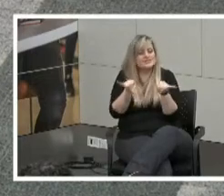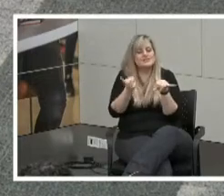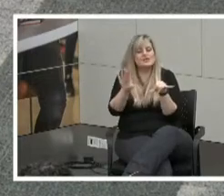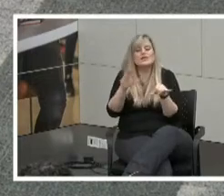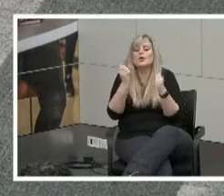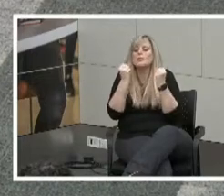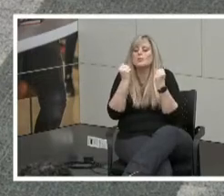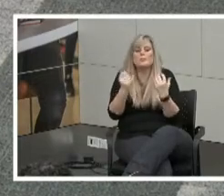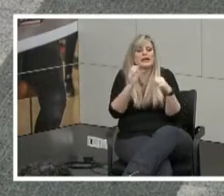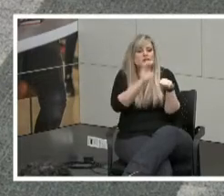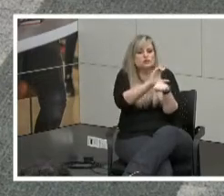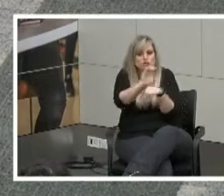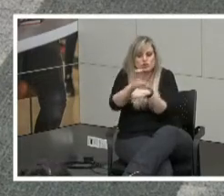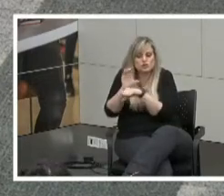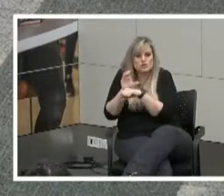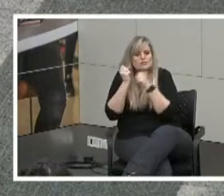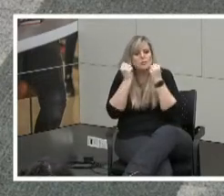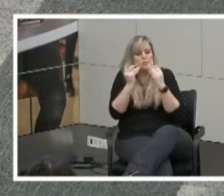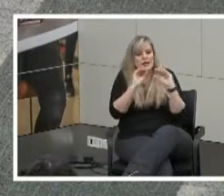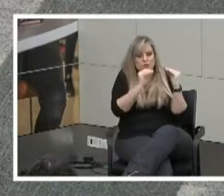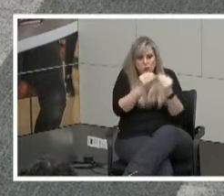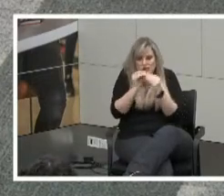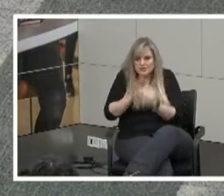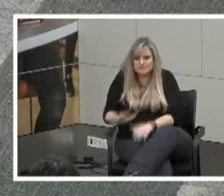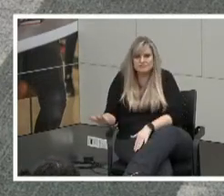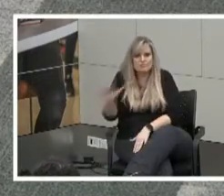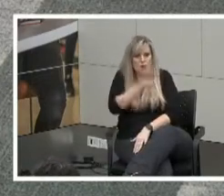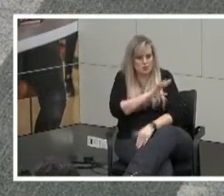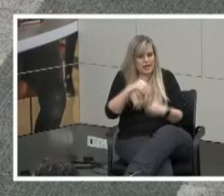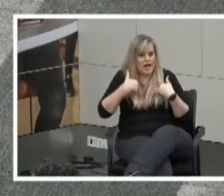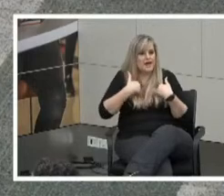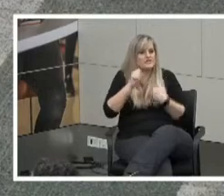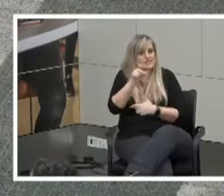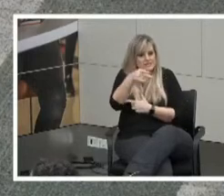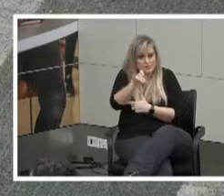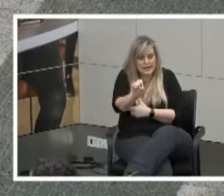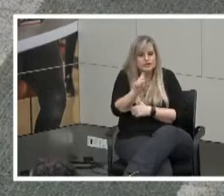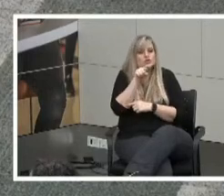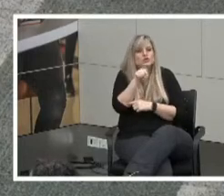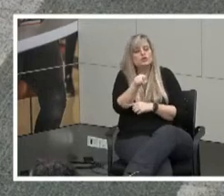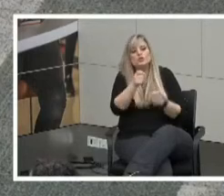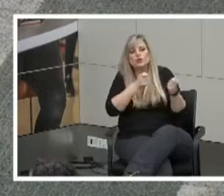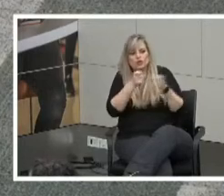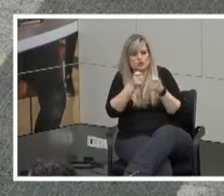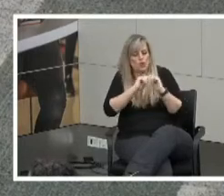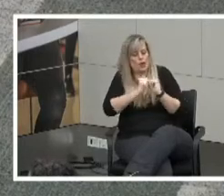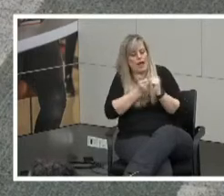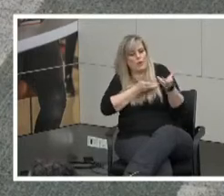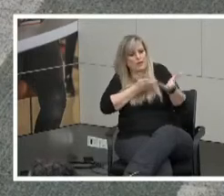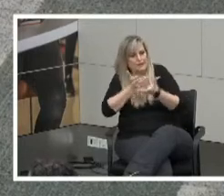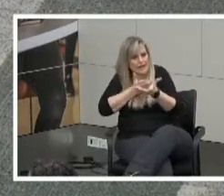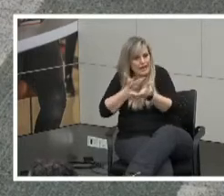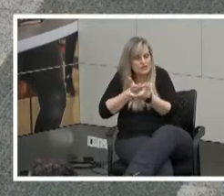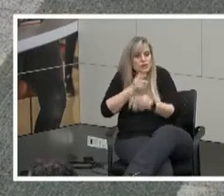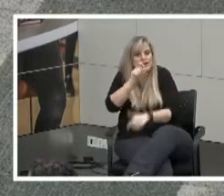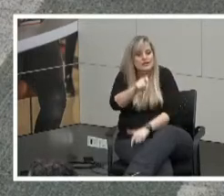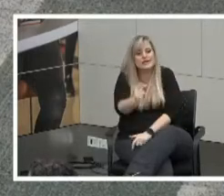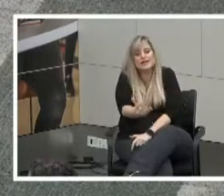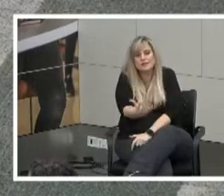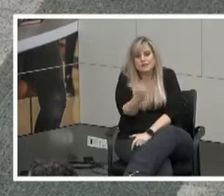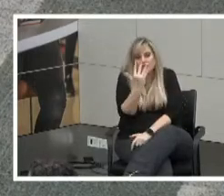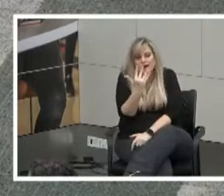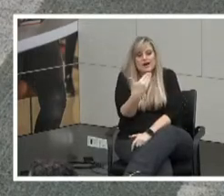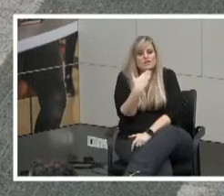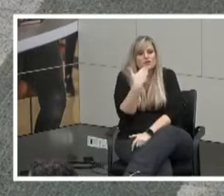churches there are numerous organizations that have space you control the engagement we need five good